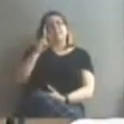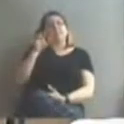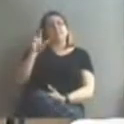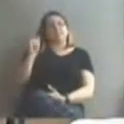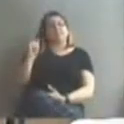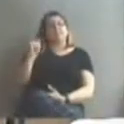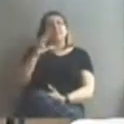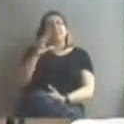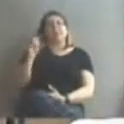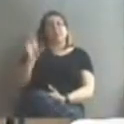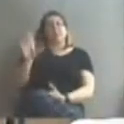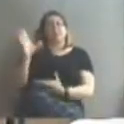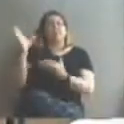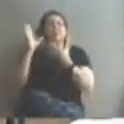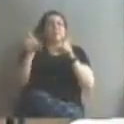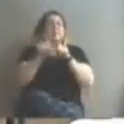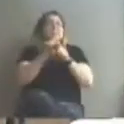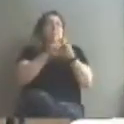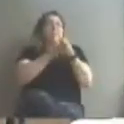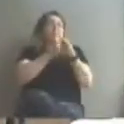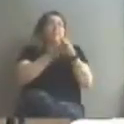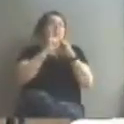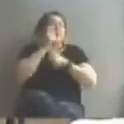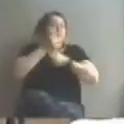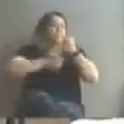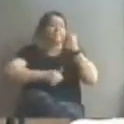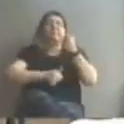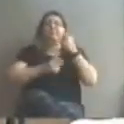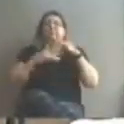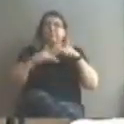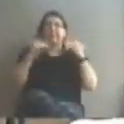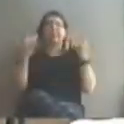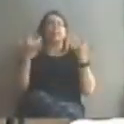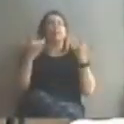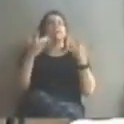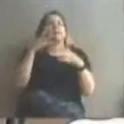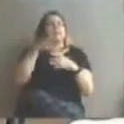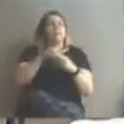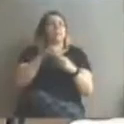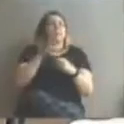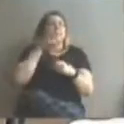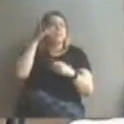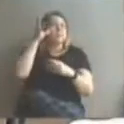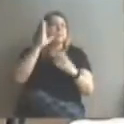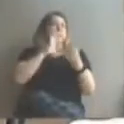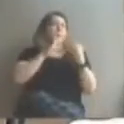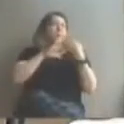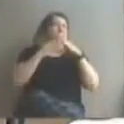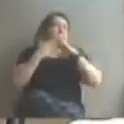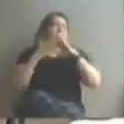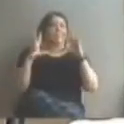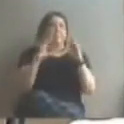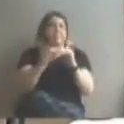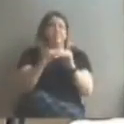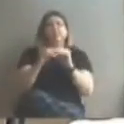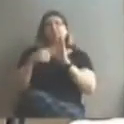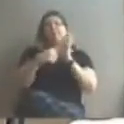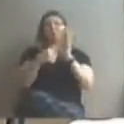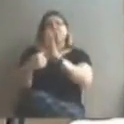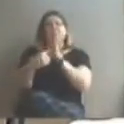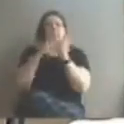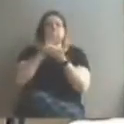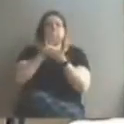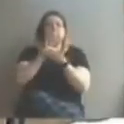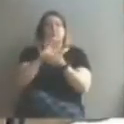her services as an advocate for every major JCPS event, which includes parent community meetings, the showcase of schools,